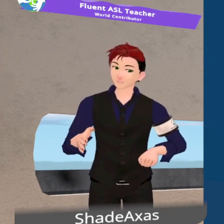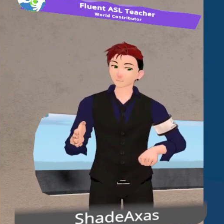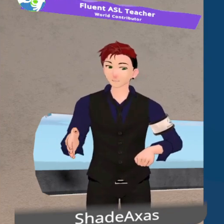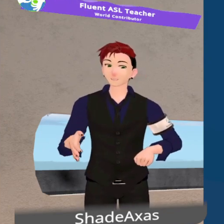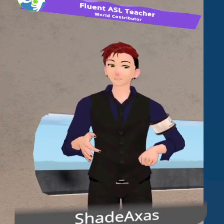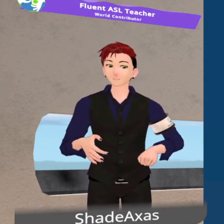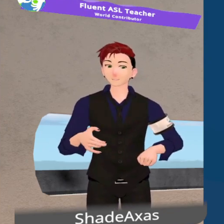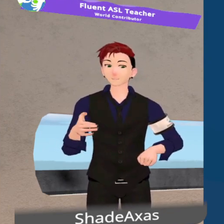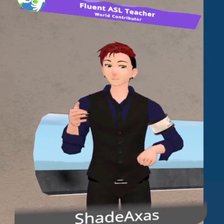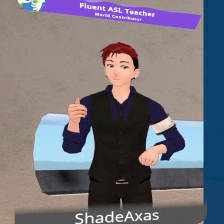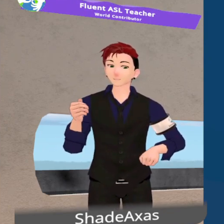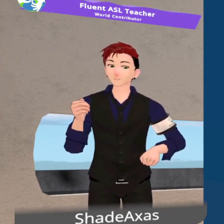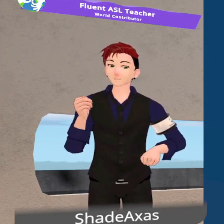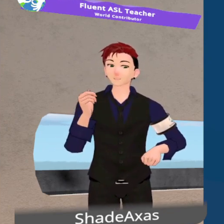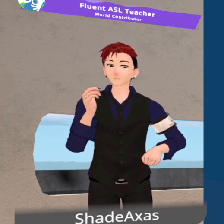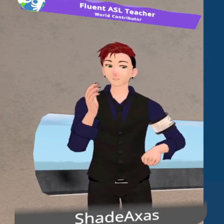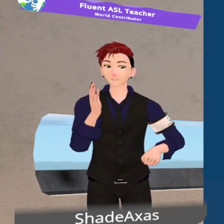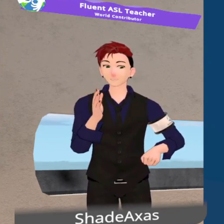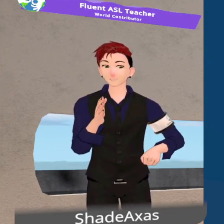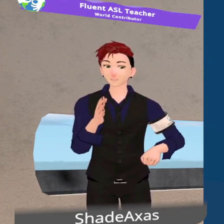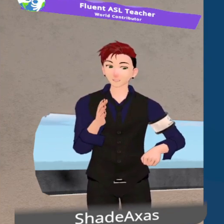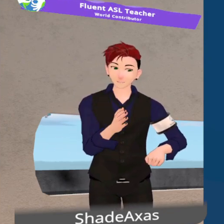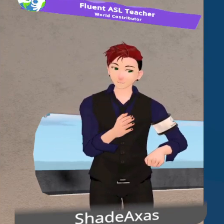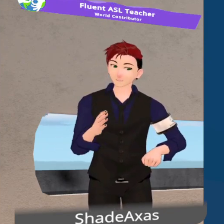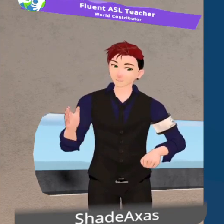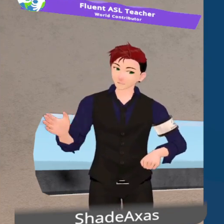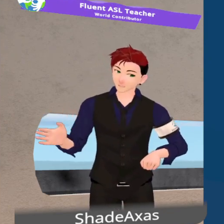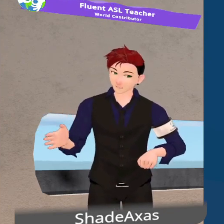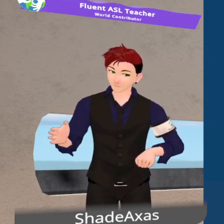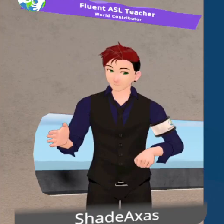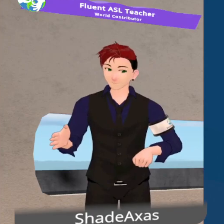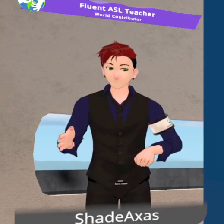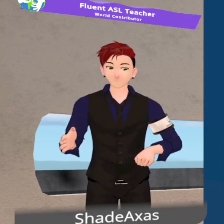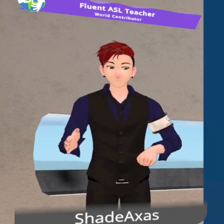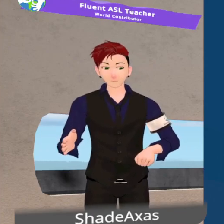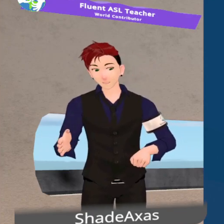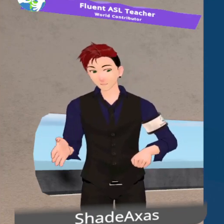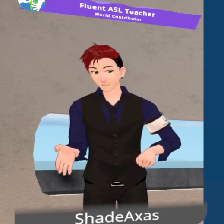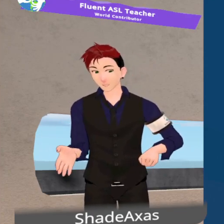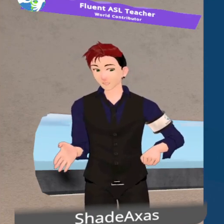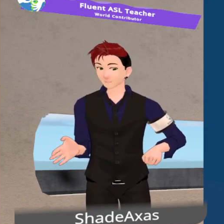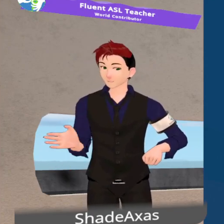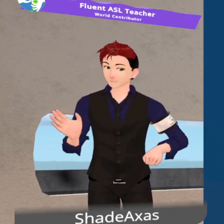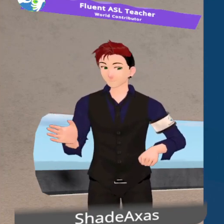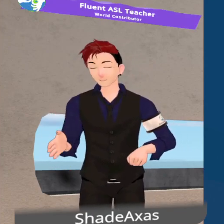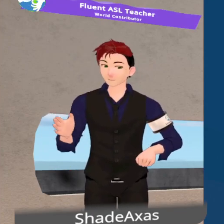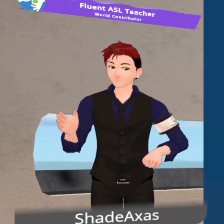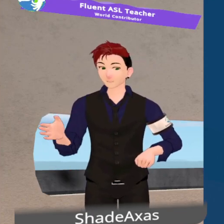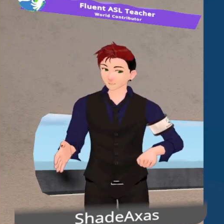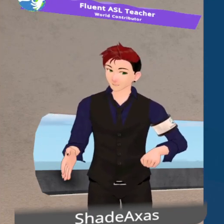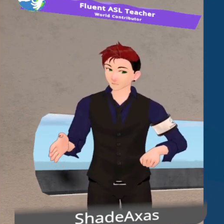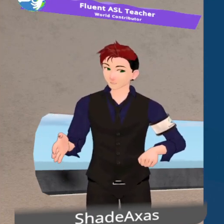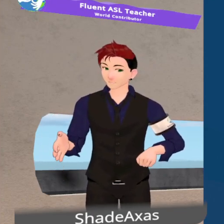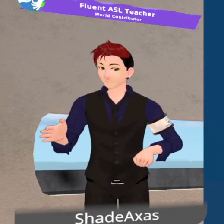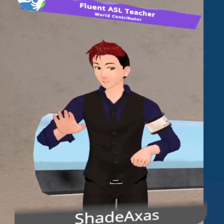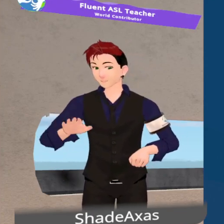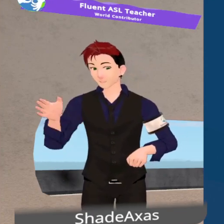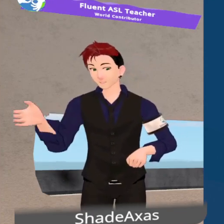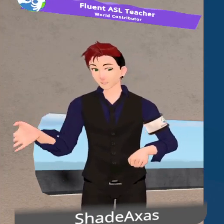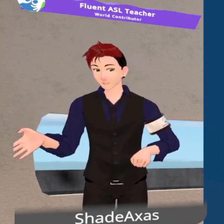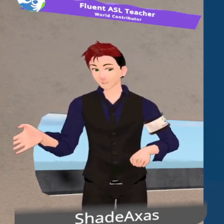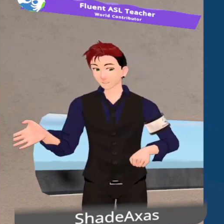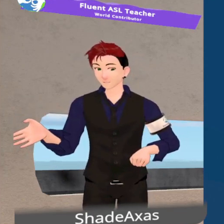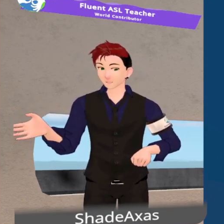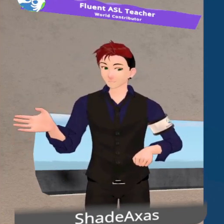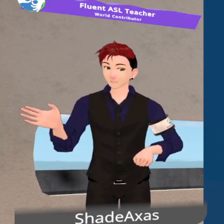have kind of the same thing in ASL with we have to wait sometimes for a full sentence sometimes not. It depends.